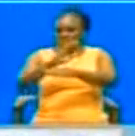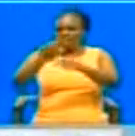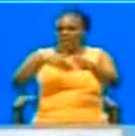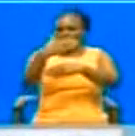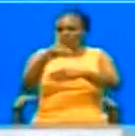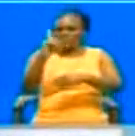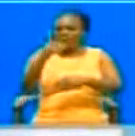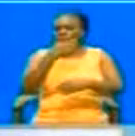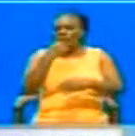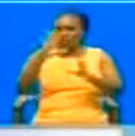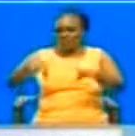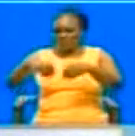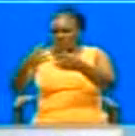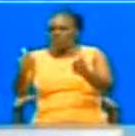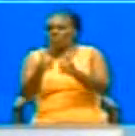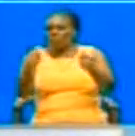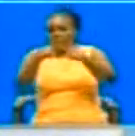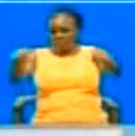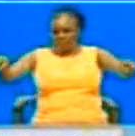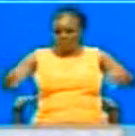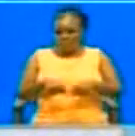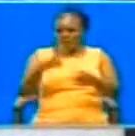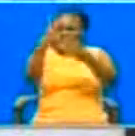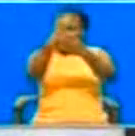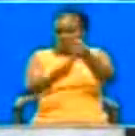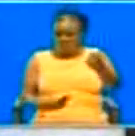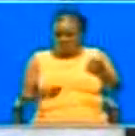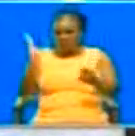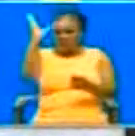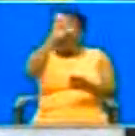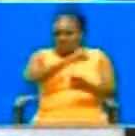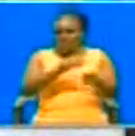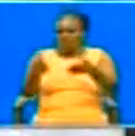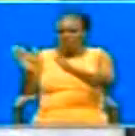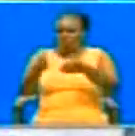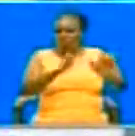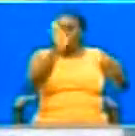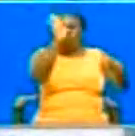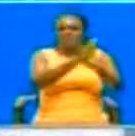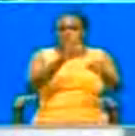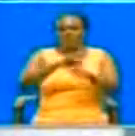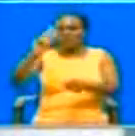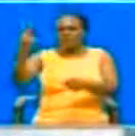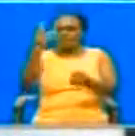Kennedy Onyango had handled the ball in the box. Both sides missed numerous chances in the second